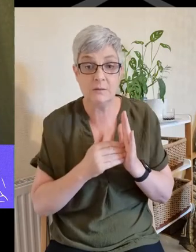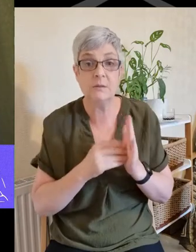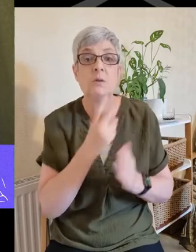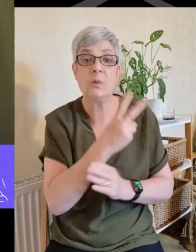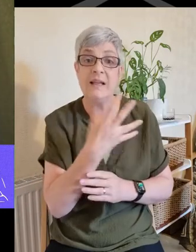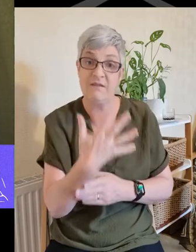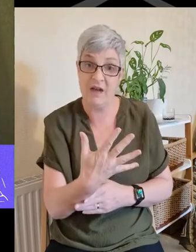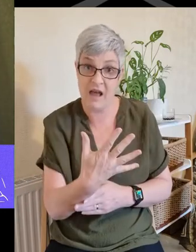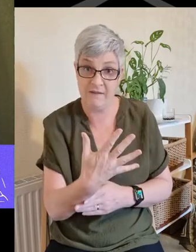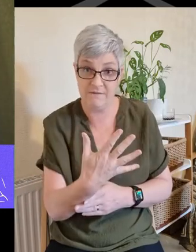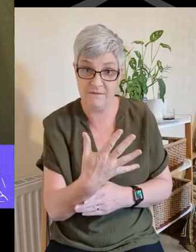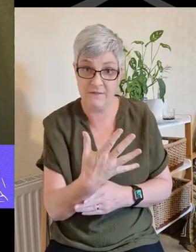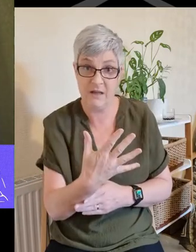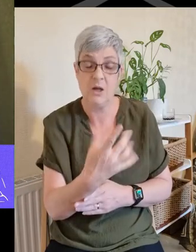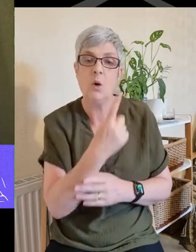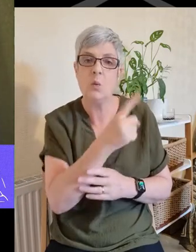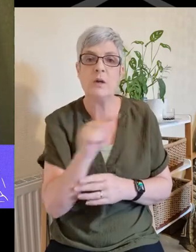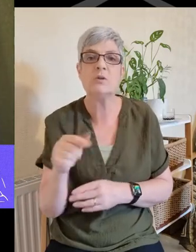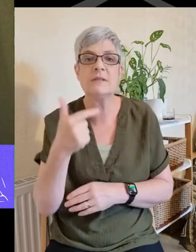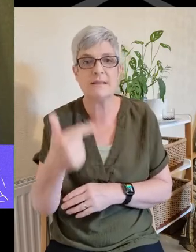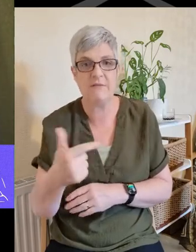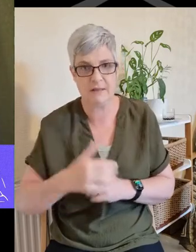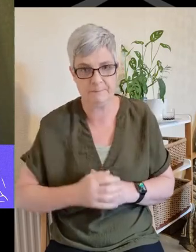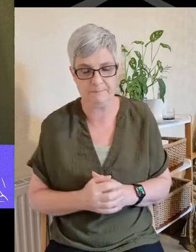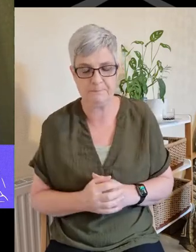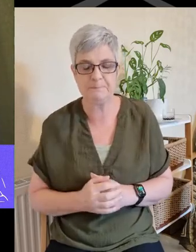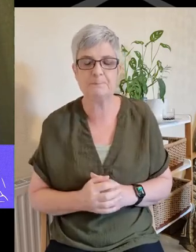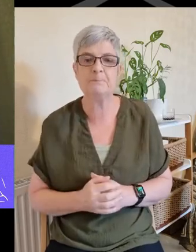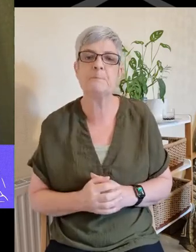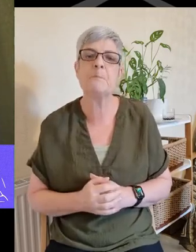chapter 25, verses 1 to 7.